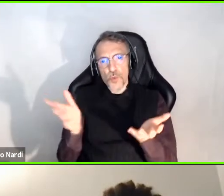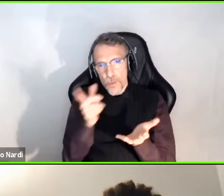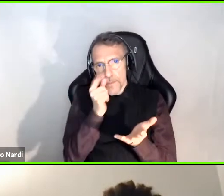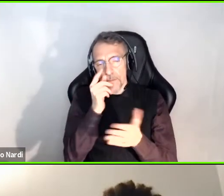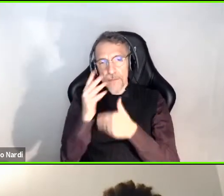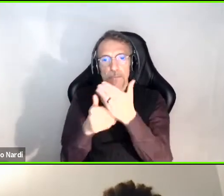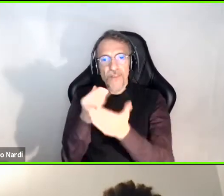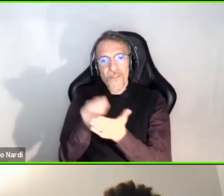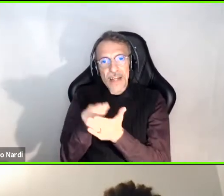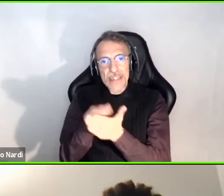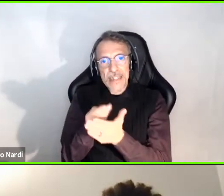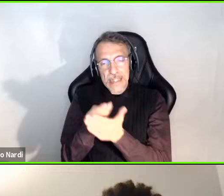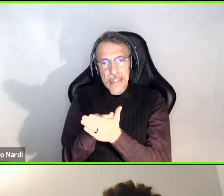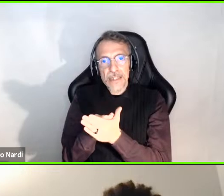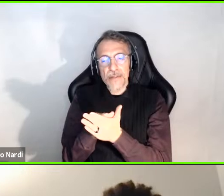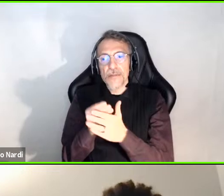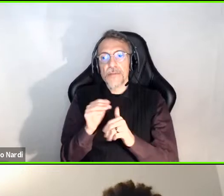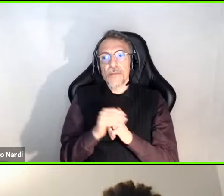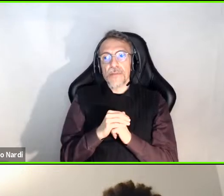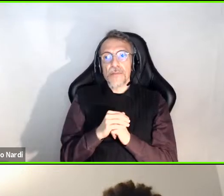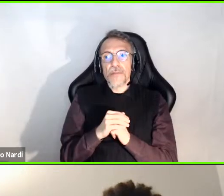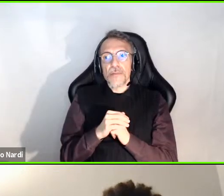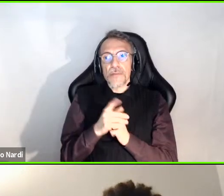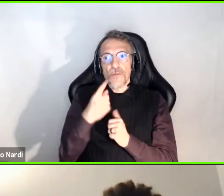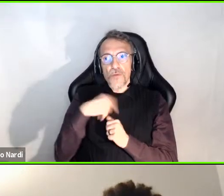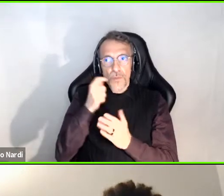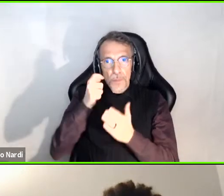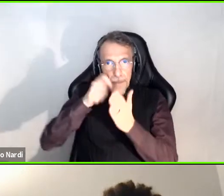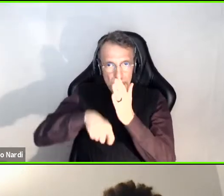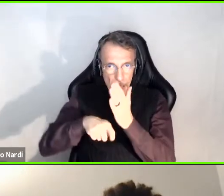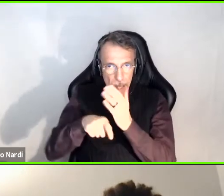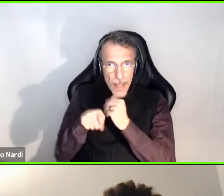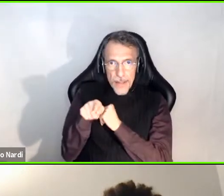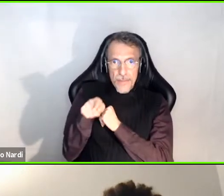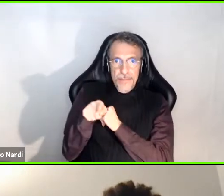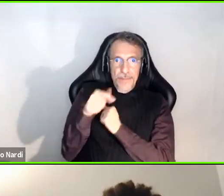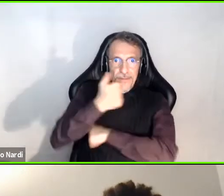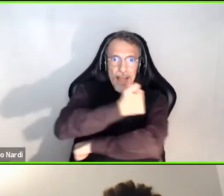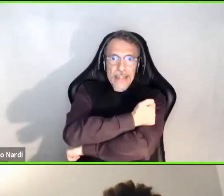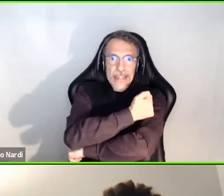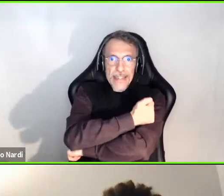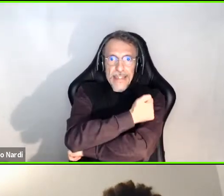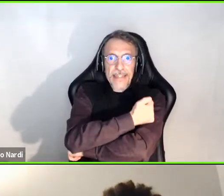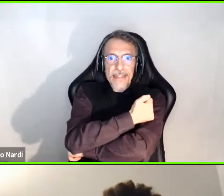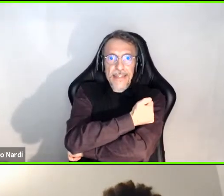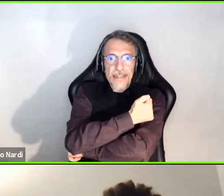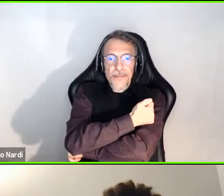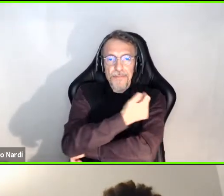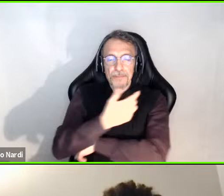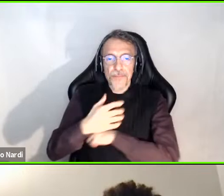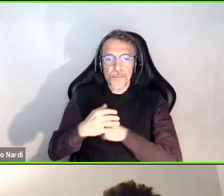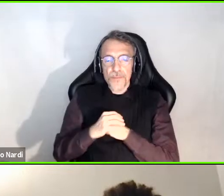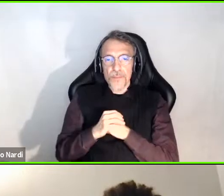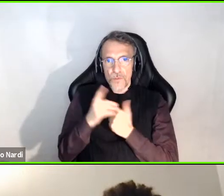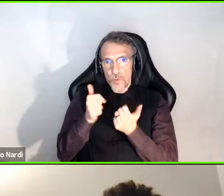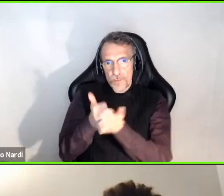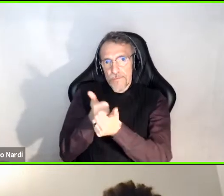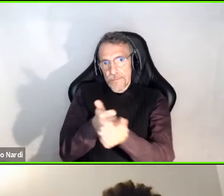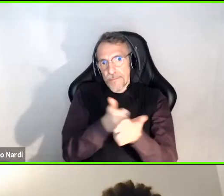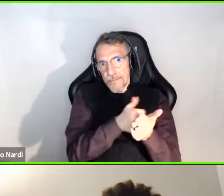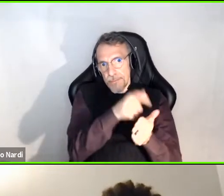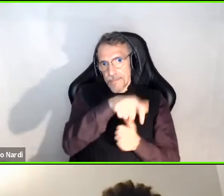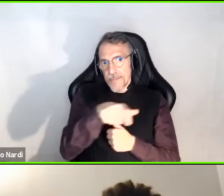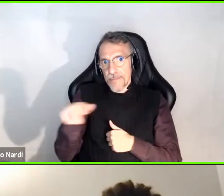some funding that will buy these vaccines to assist the